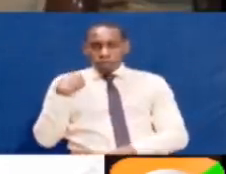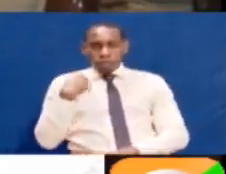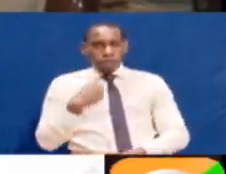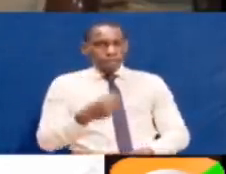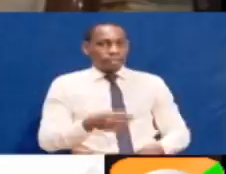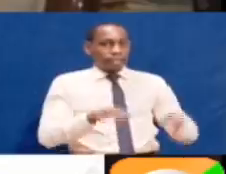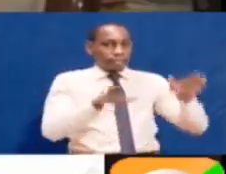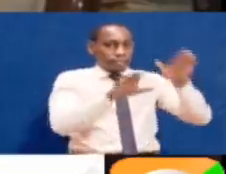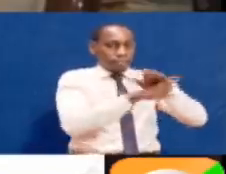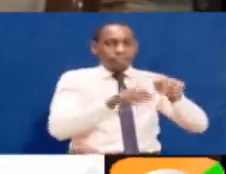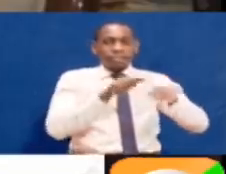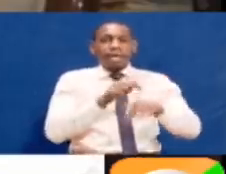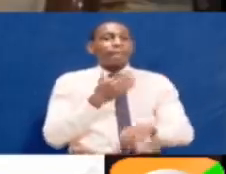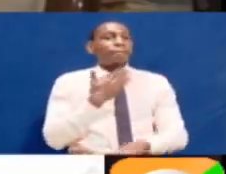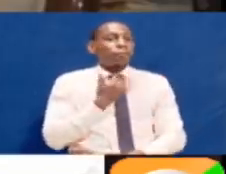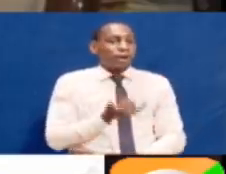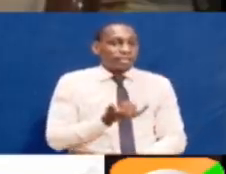wants.